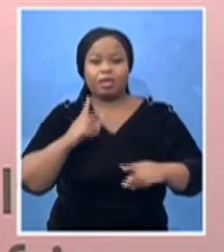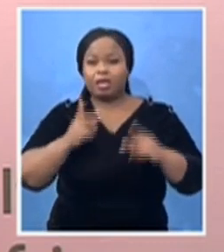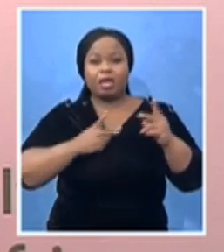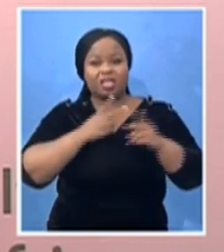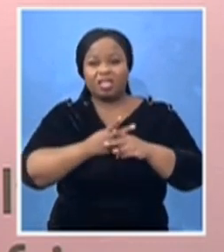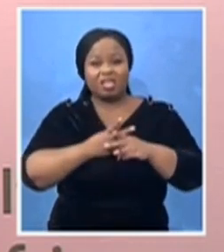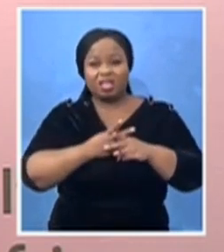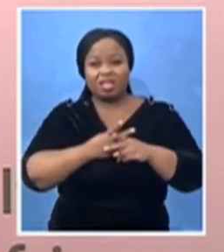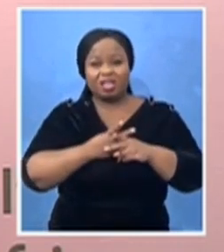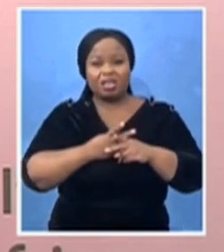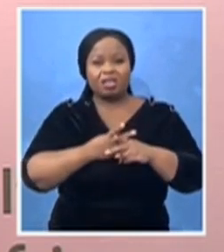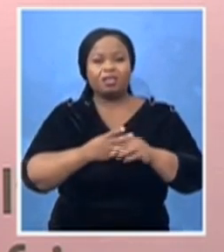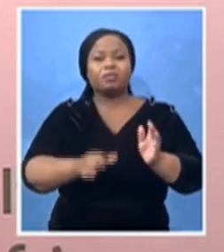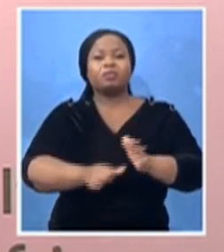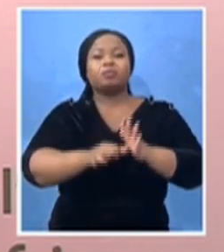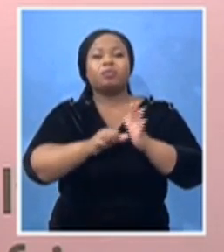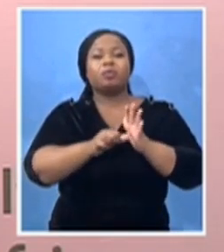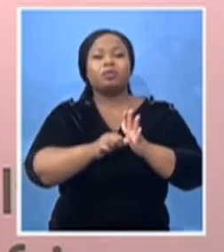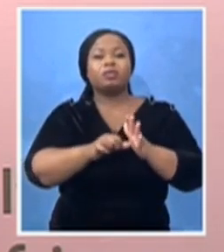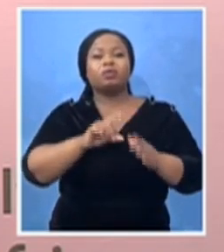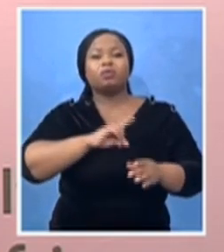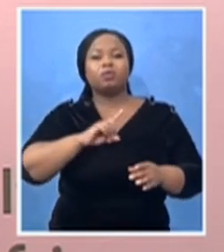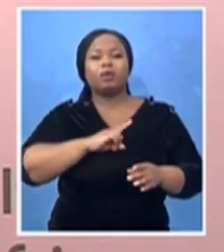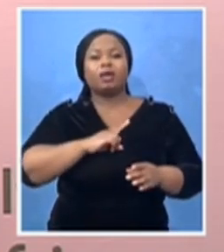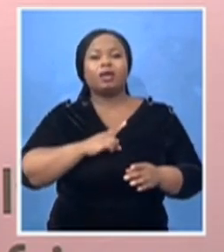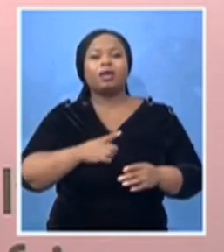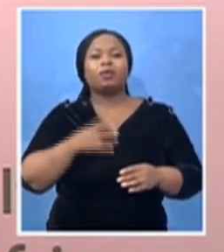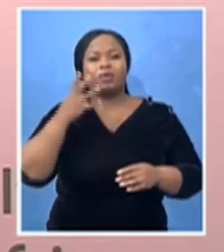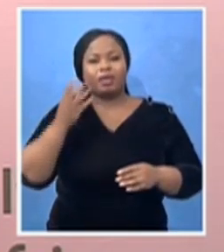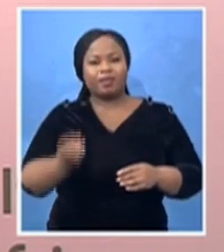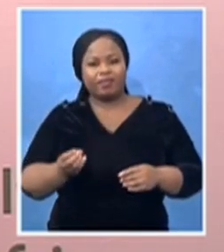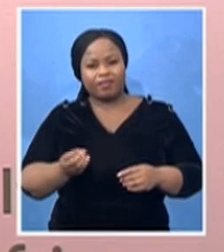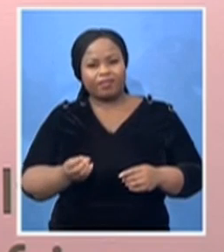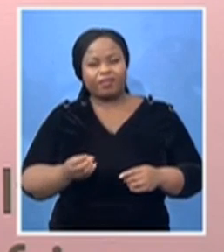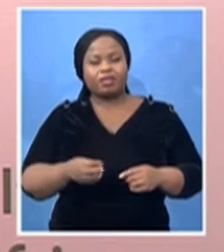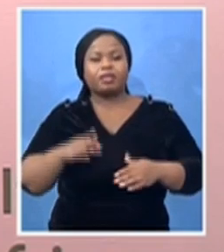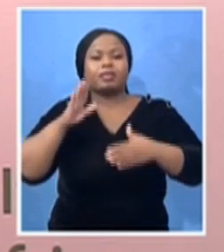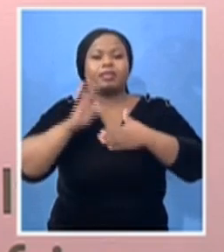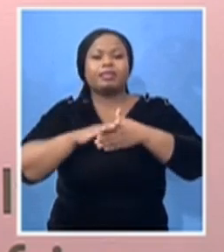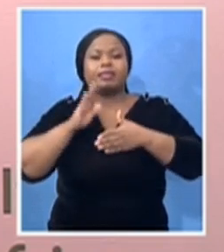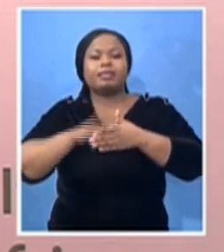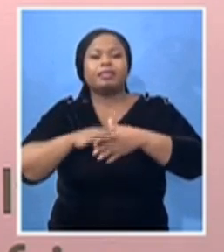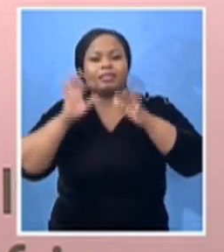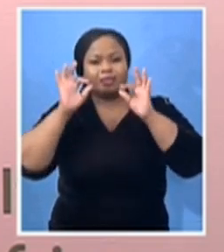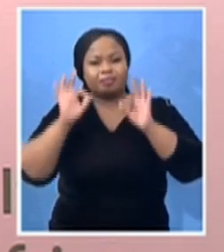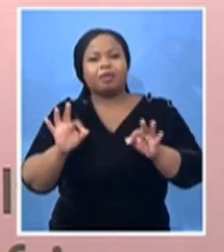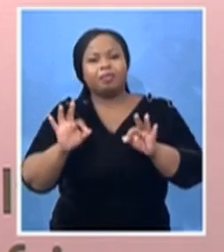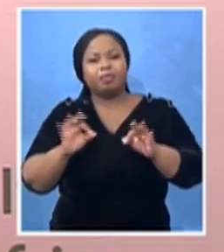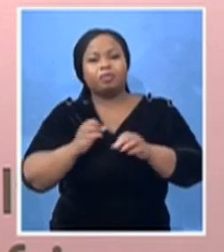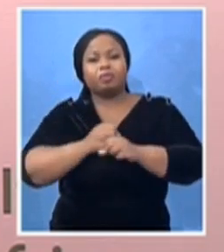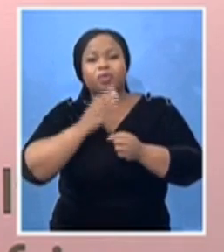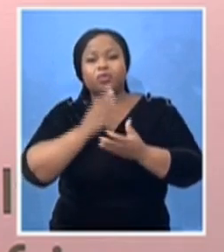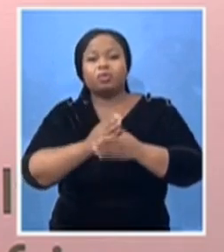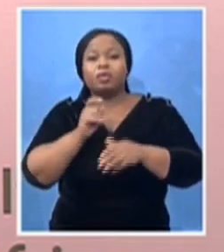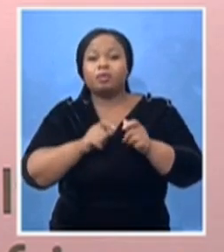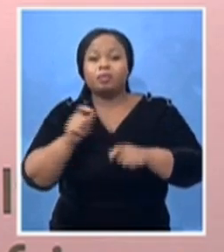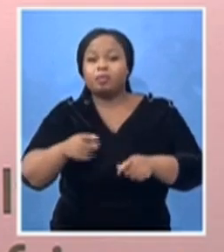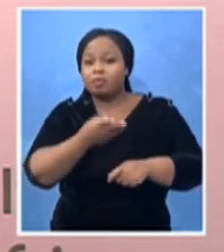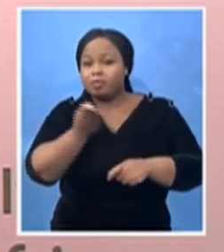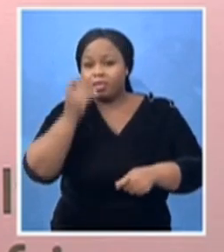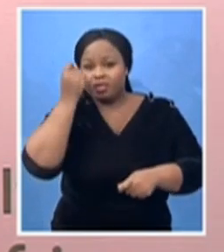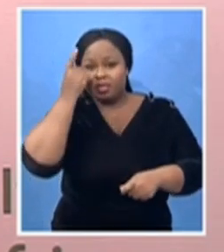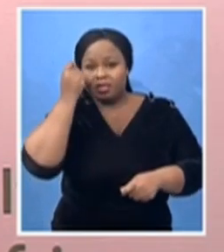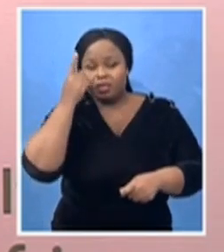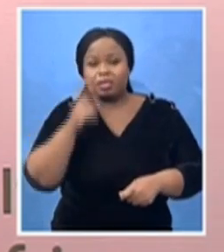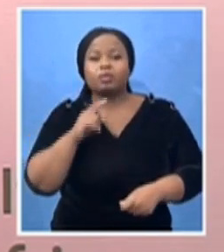all the rational reasons for ensuring that people understand that there has to be a certain limitation